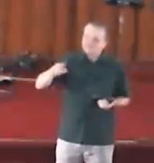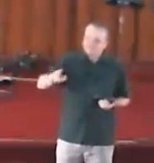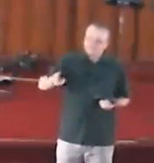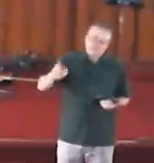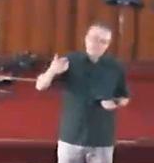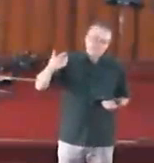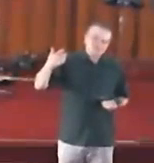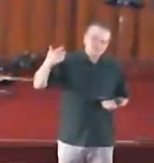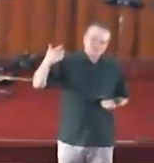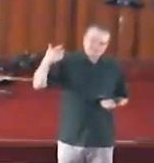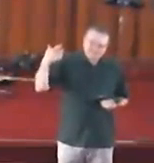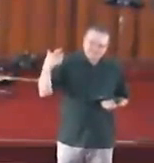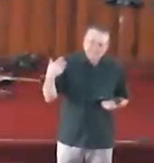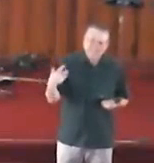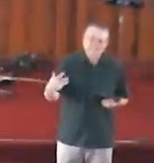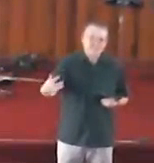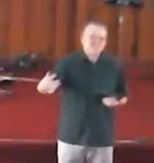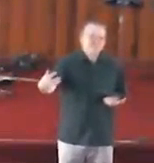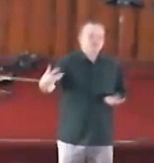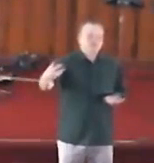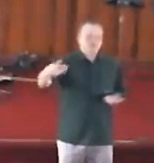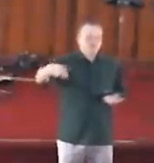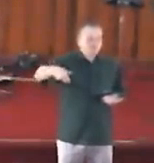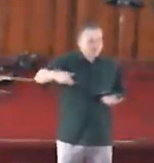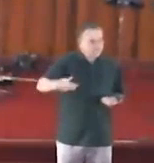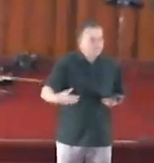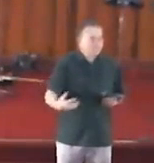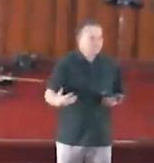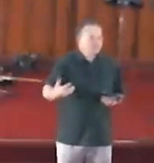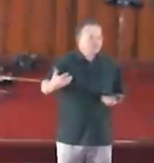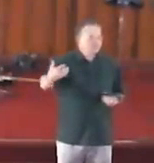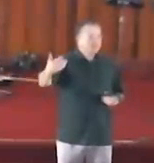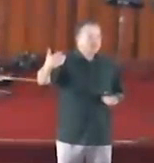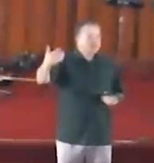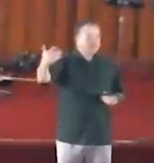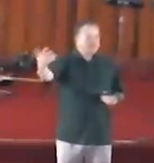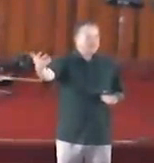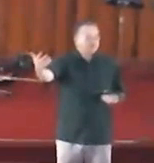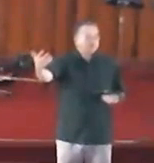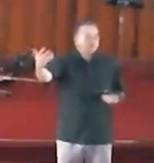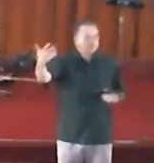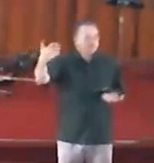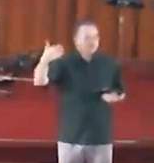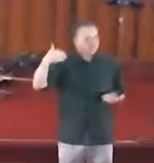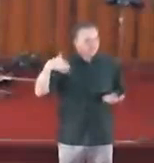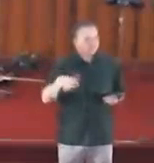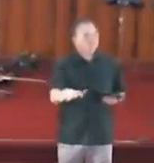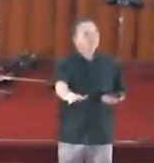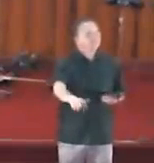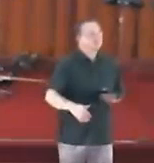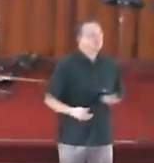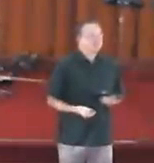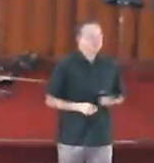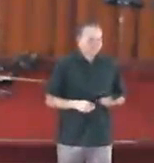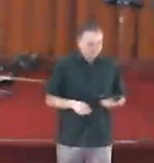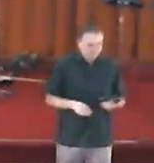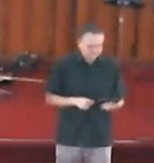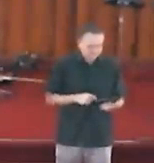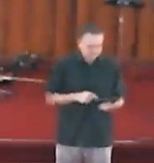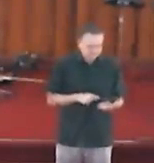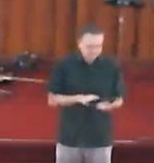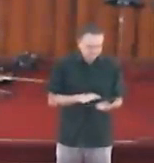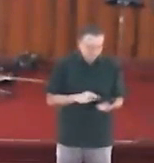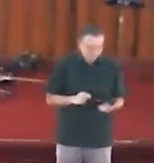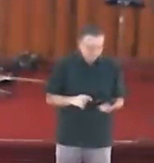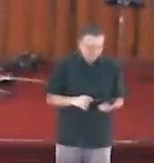Y necesitamos entregar ese temor y pedirle al Espíritu Santo que venga otra vez. And